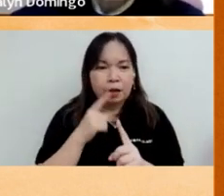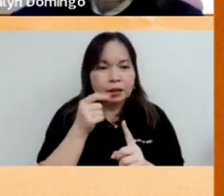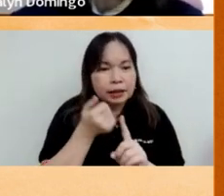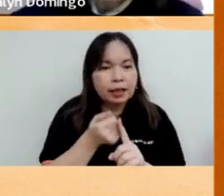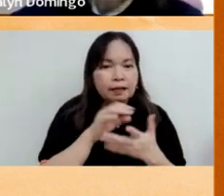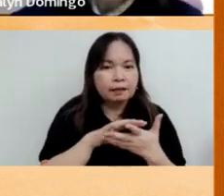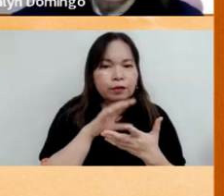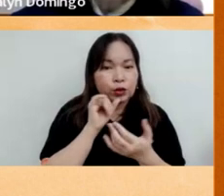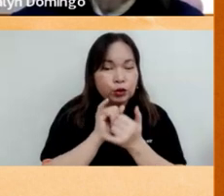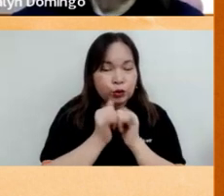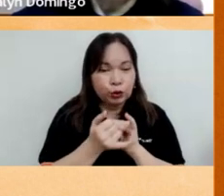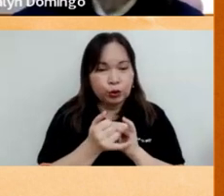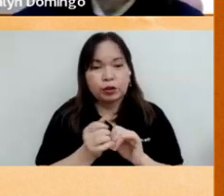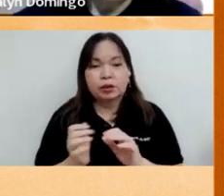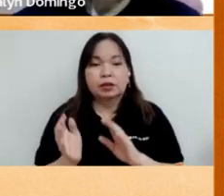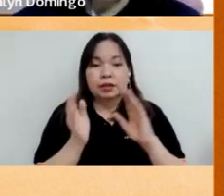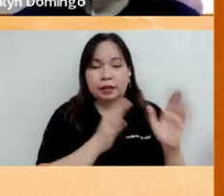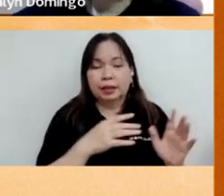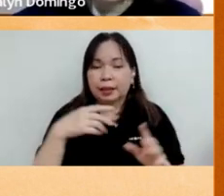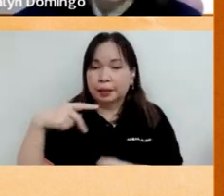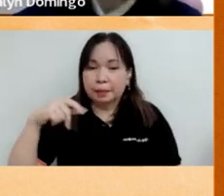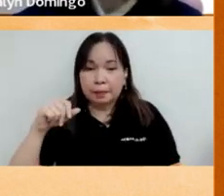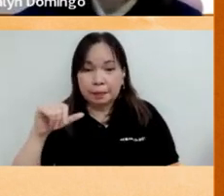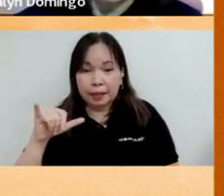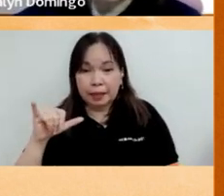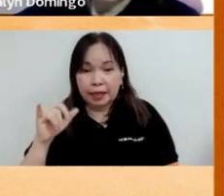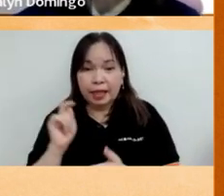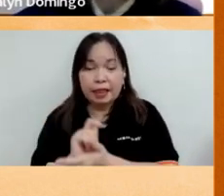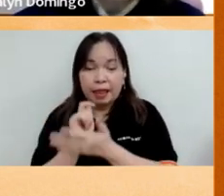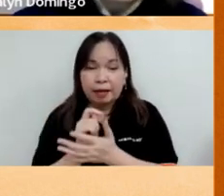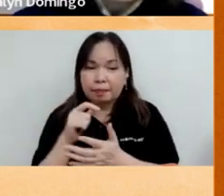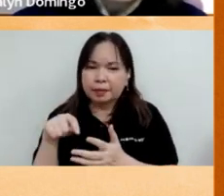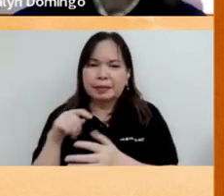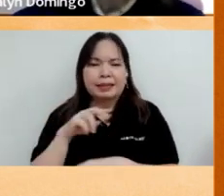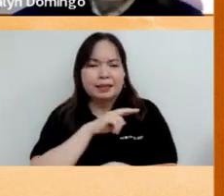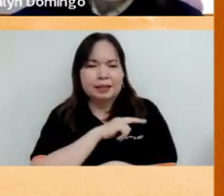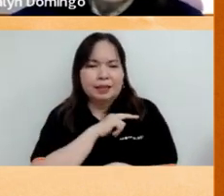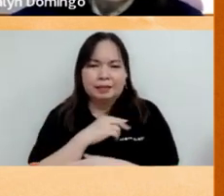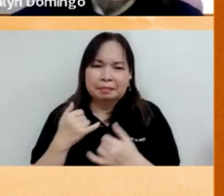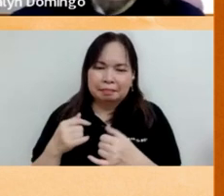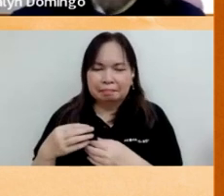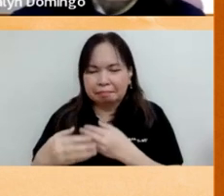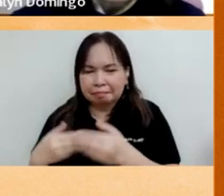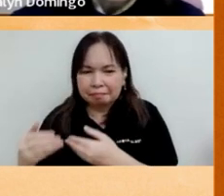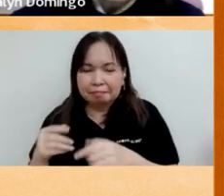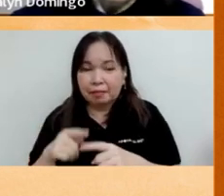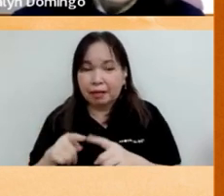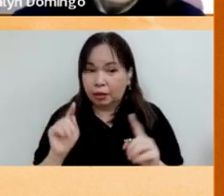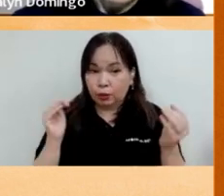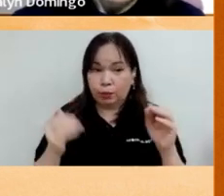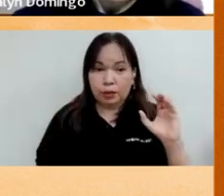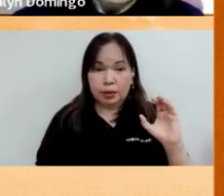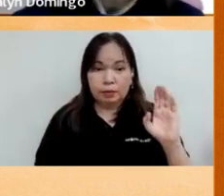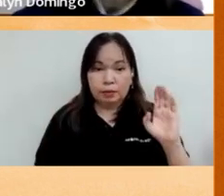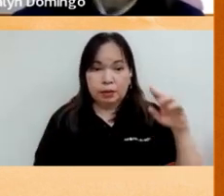Unlike play therapy that is more free-flowing and child-directed, CBPT provides